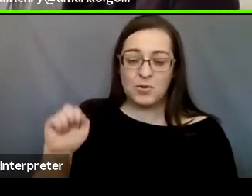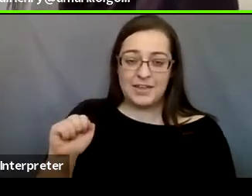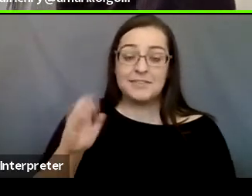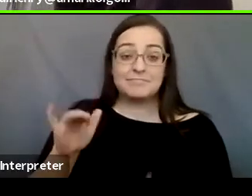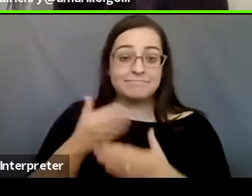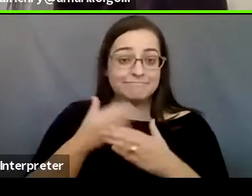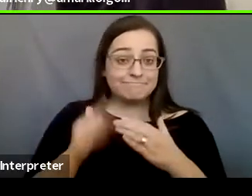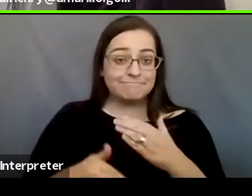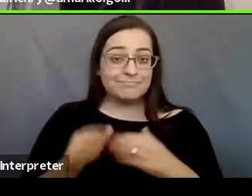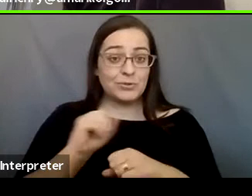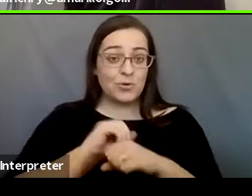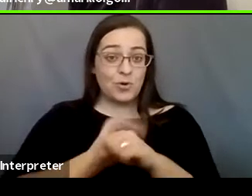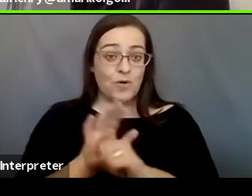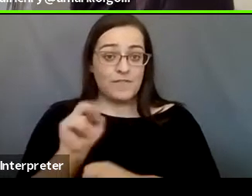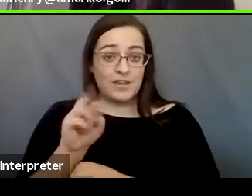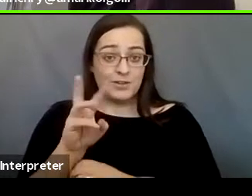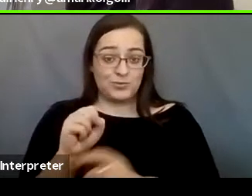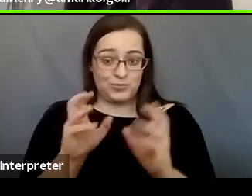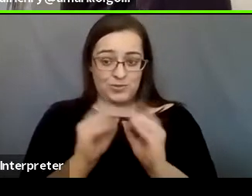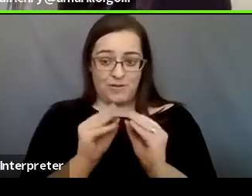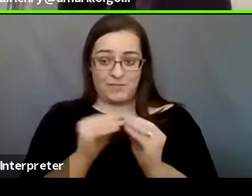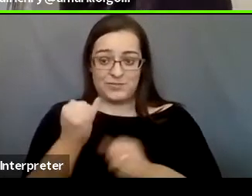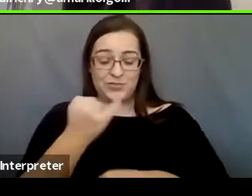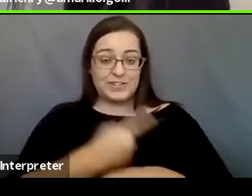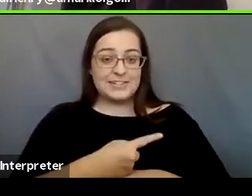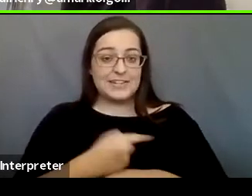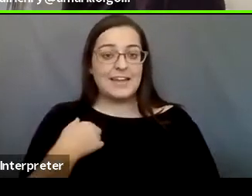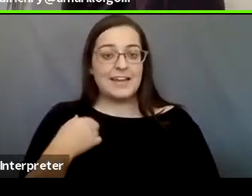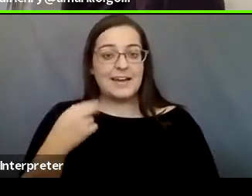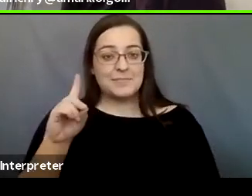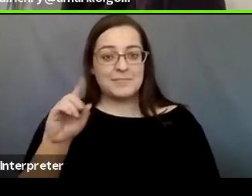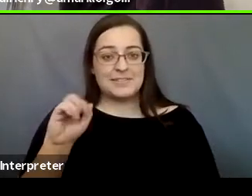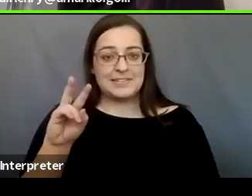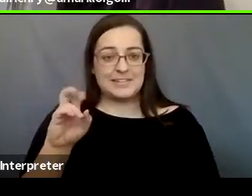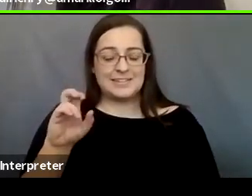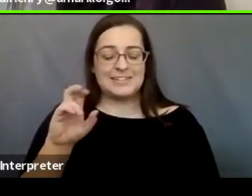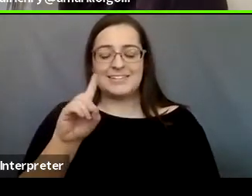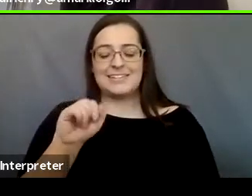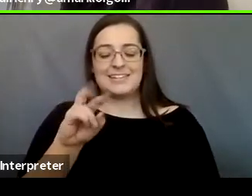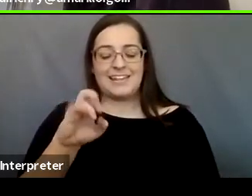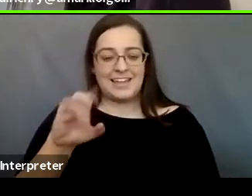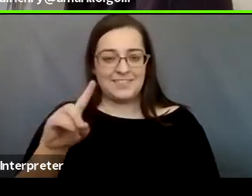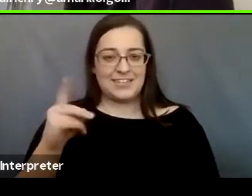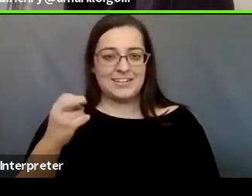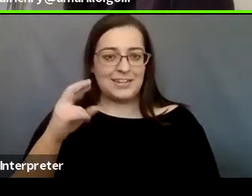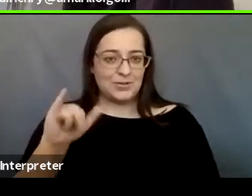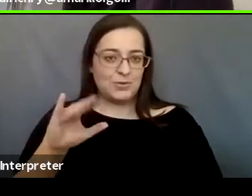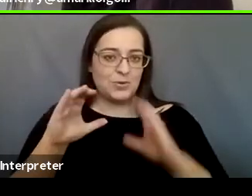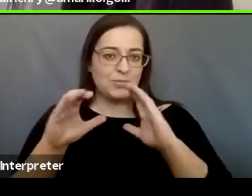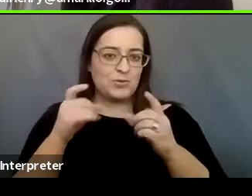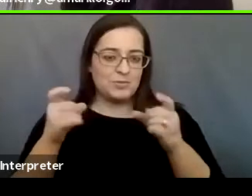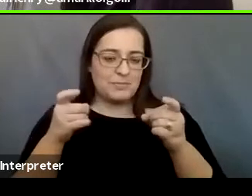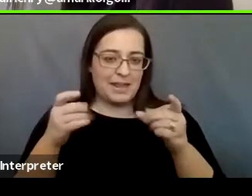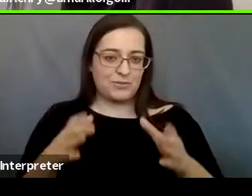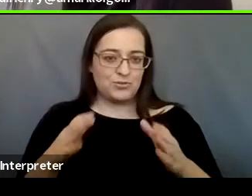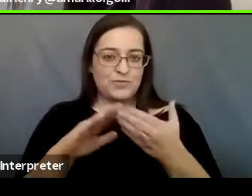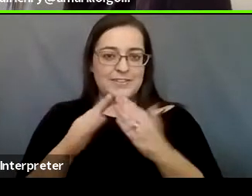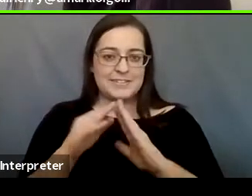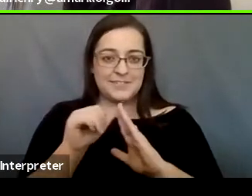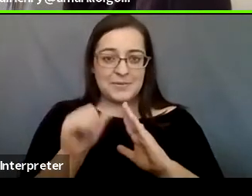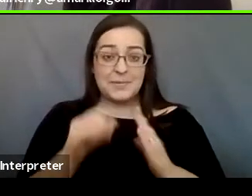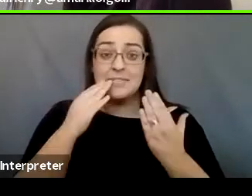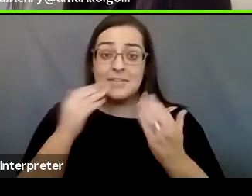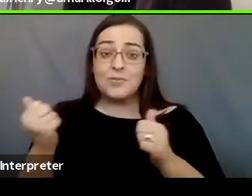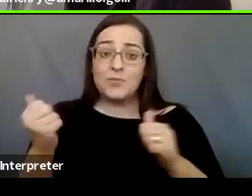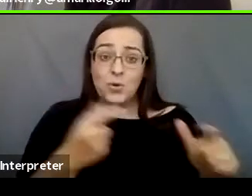concludes our COVID-19 news conference for today. Once again, I'm David Henry. I'm the Communications Manager for the City of Amarillo. I want to thank all of our panel members who